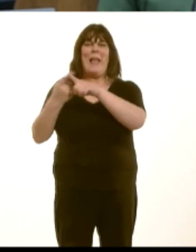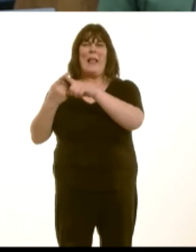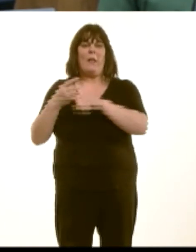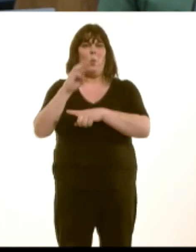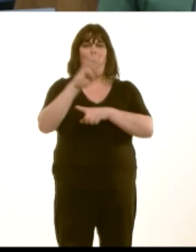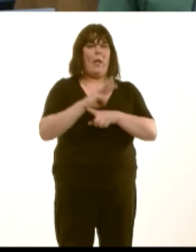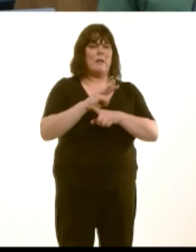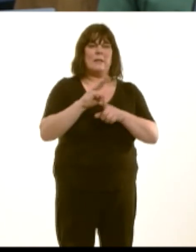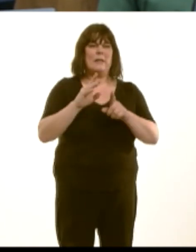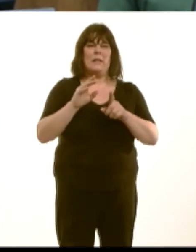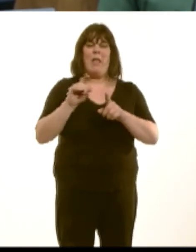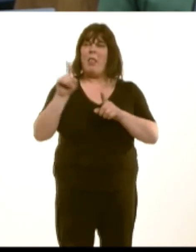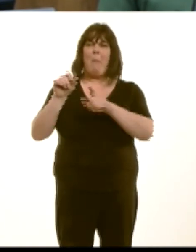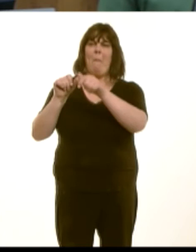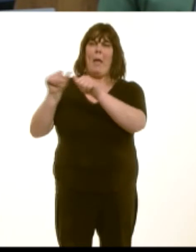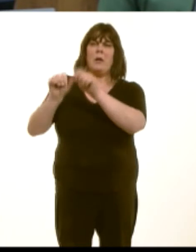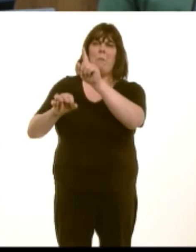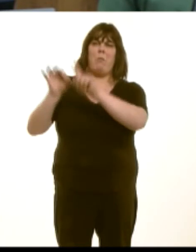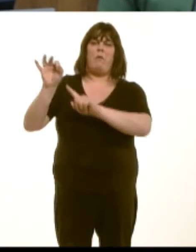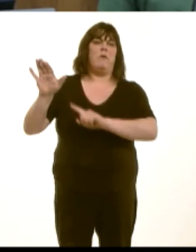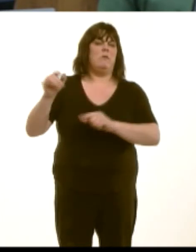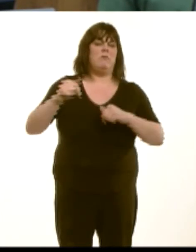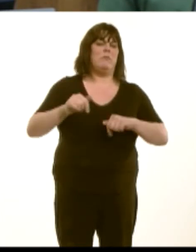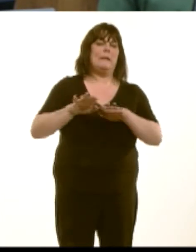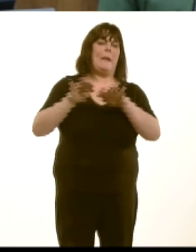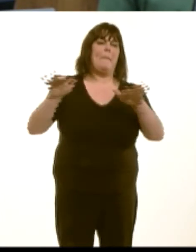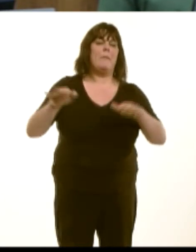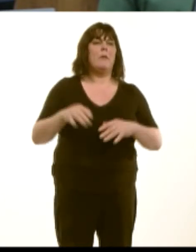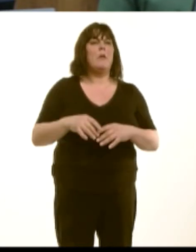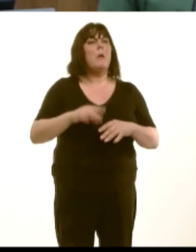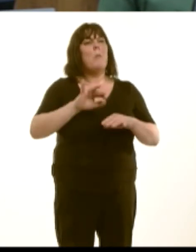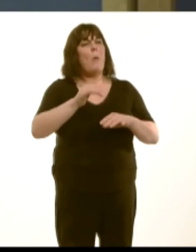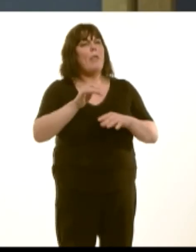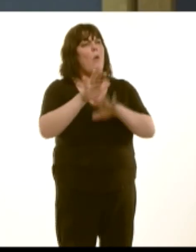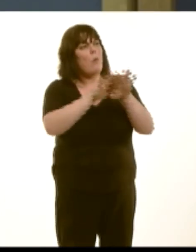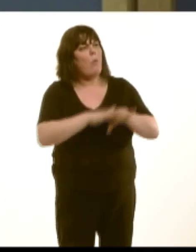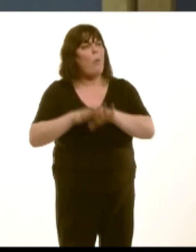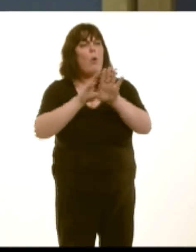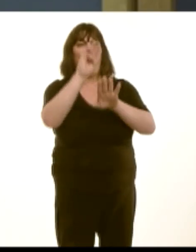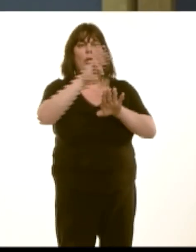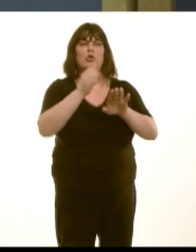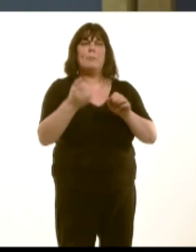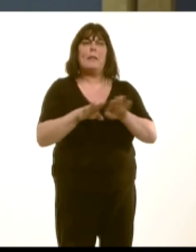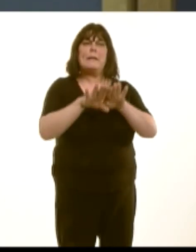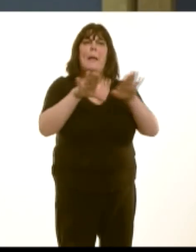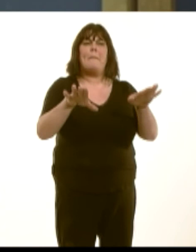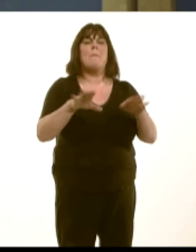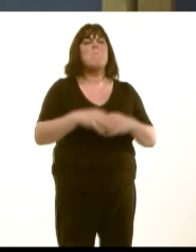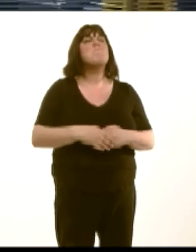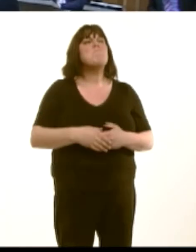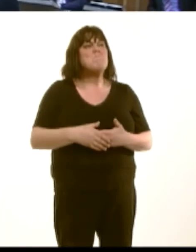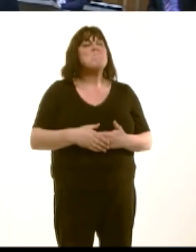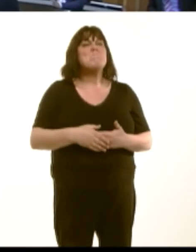us, but it is a fair question about whether we should have uniformity throughout the whole of Wales. I think there is strength in the point